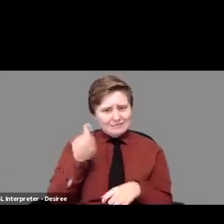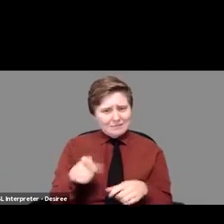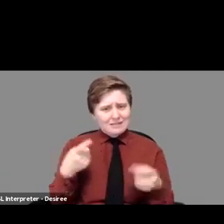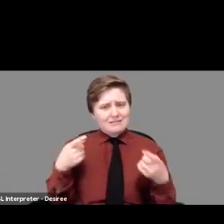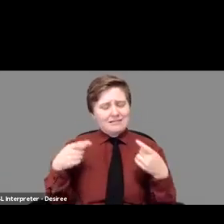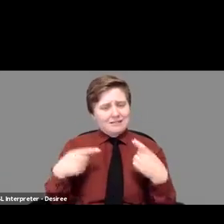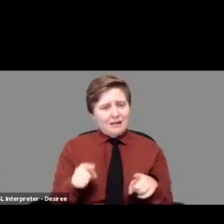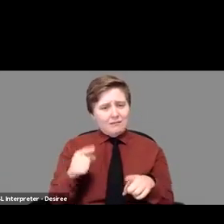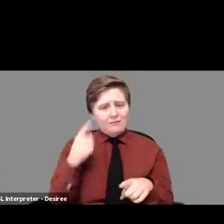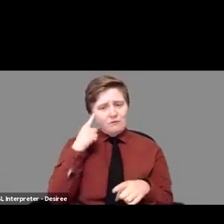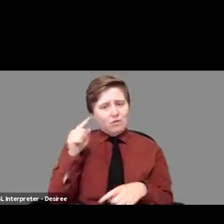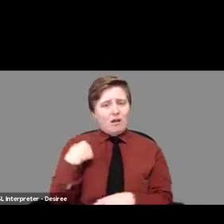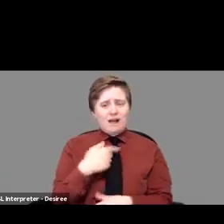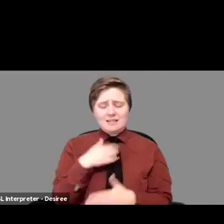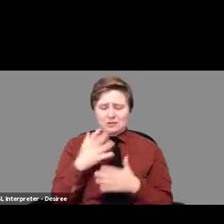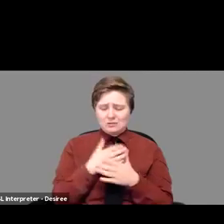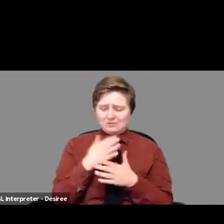of